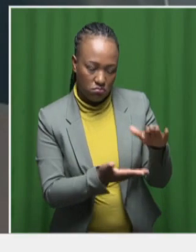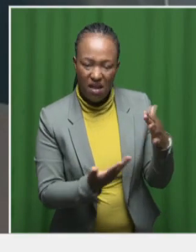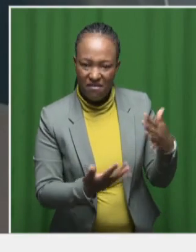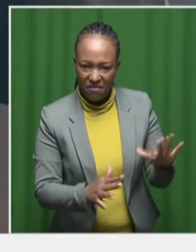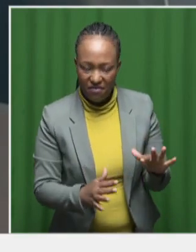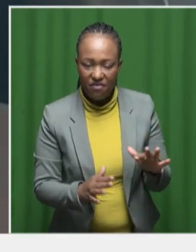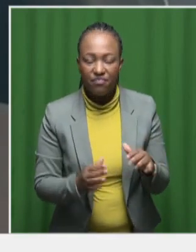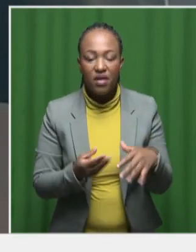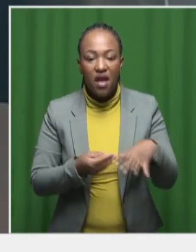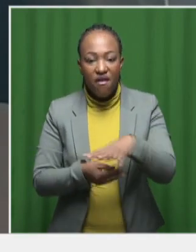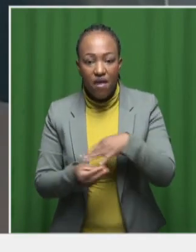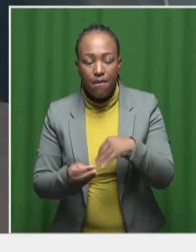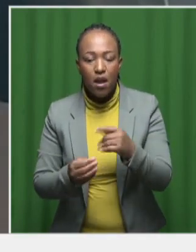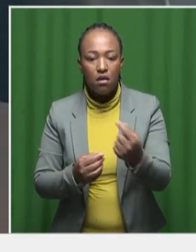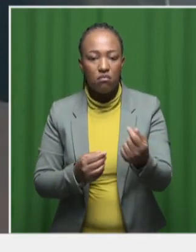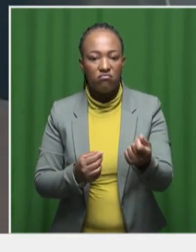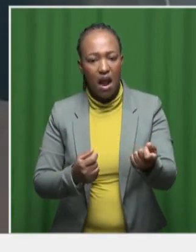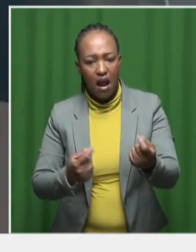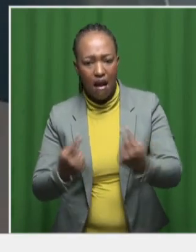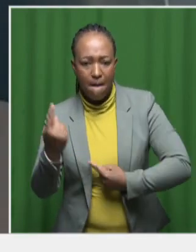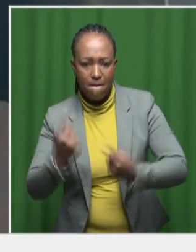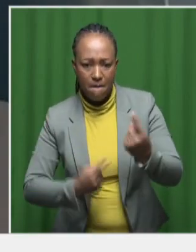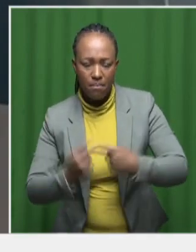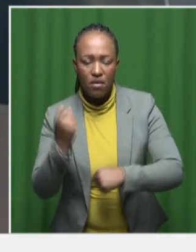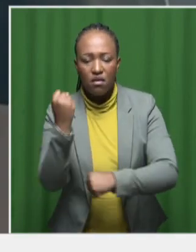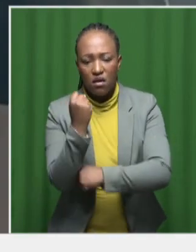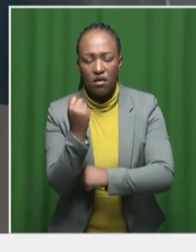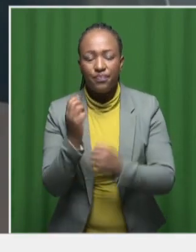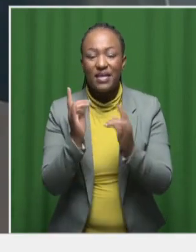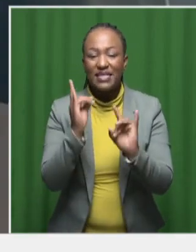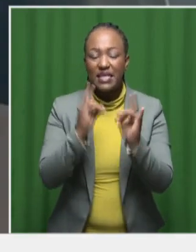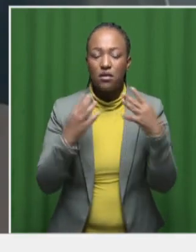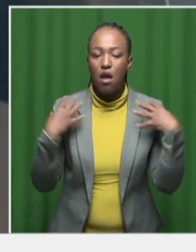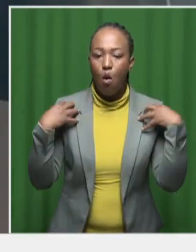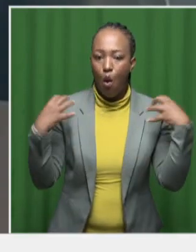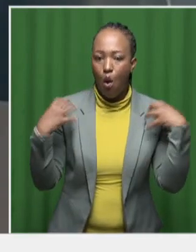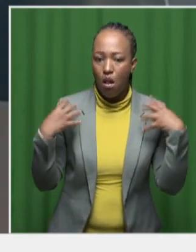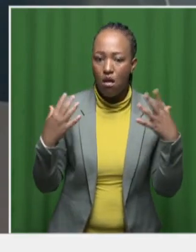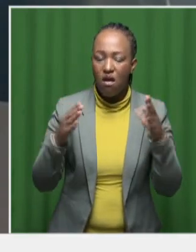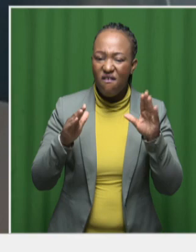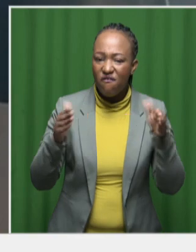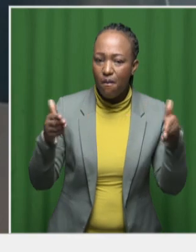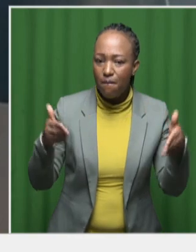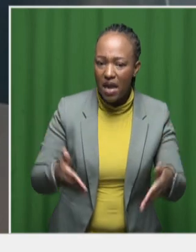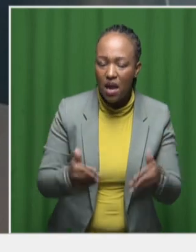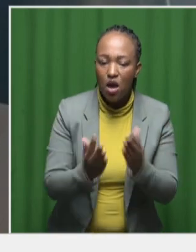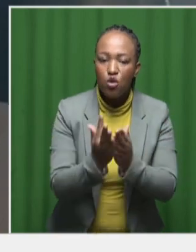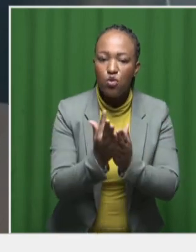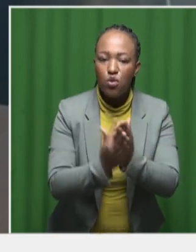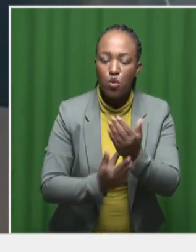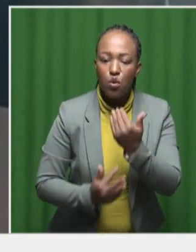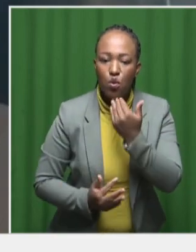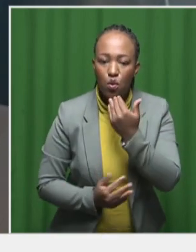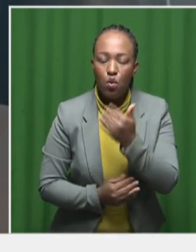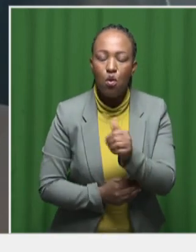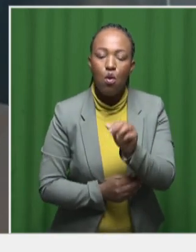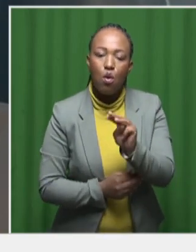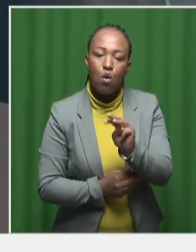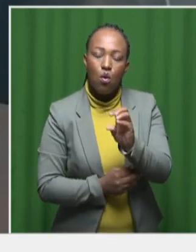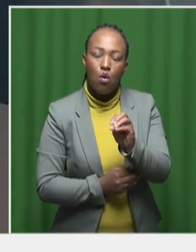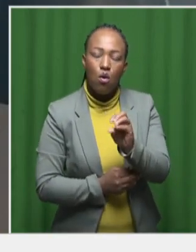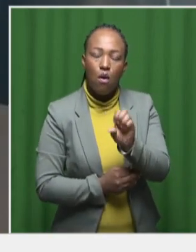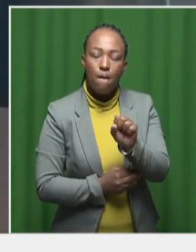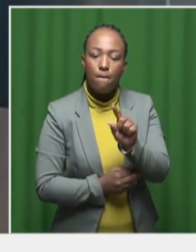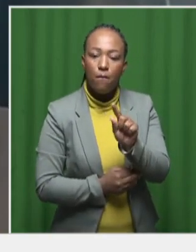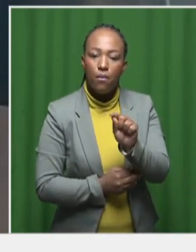our offices at City Hall, they were able to be assisted with their burials through Motsepe Foundation, and we are grateful of that sponsorship